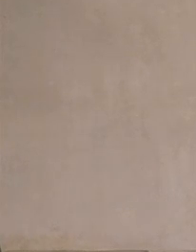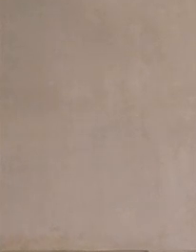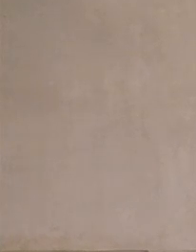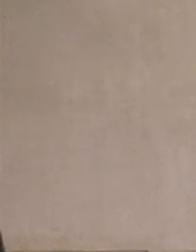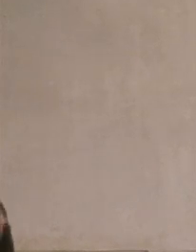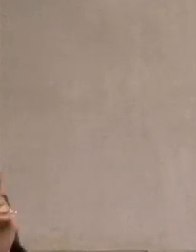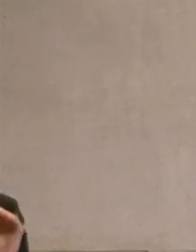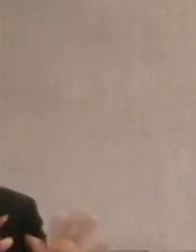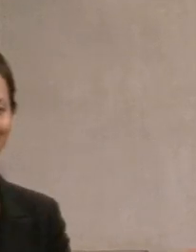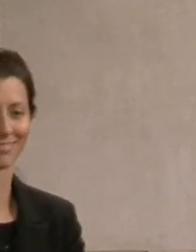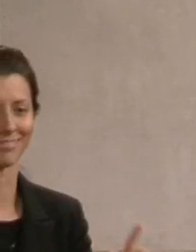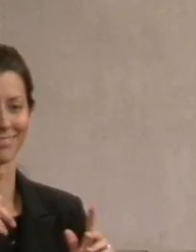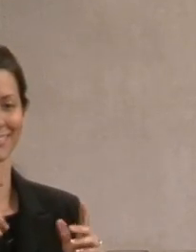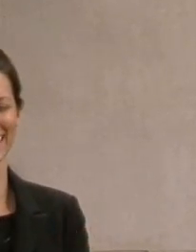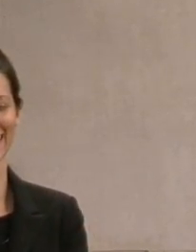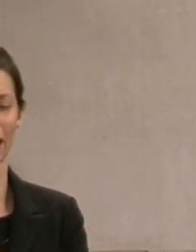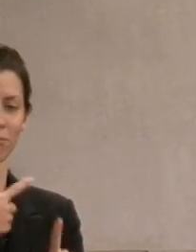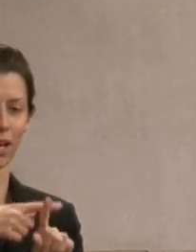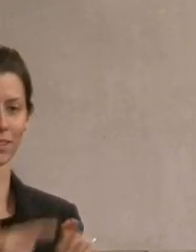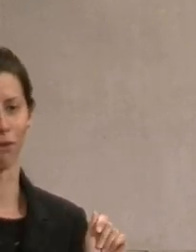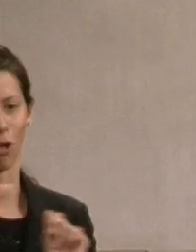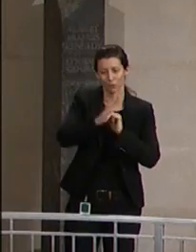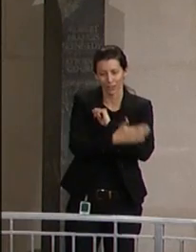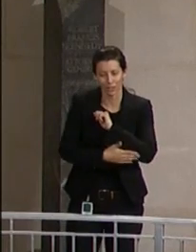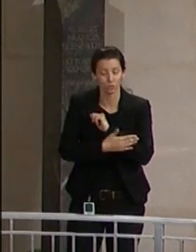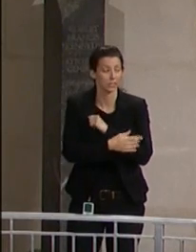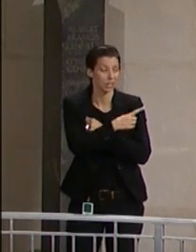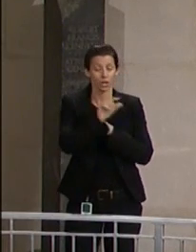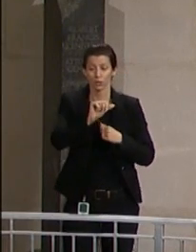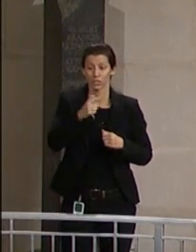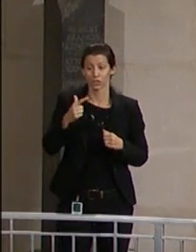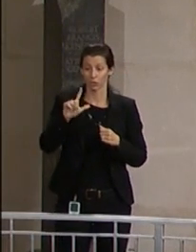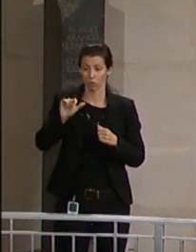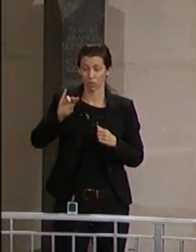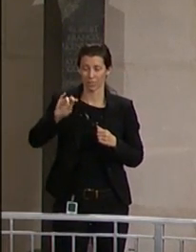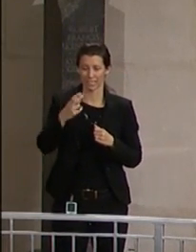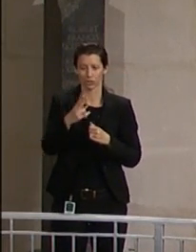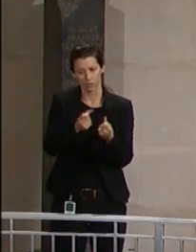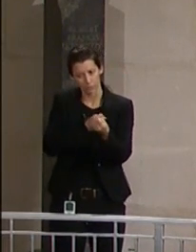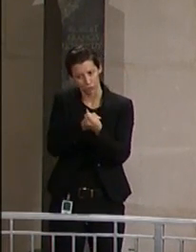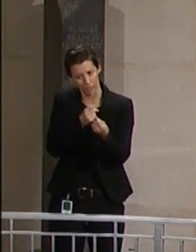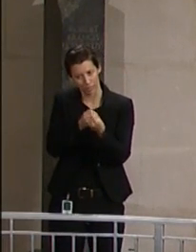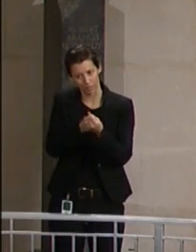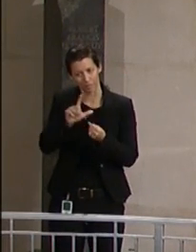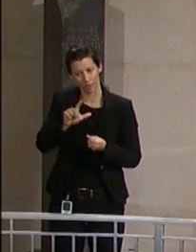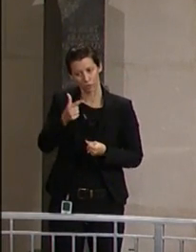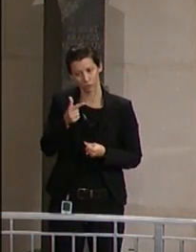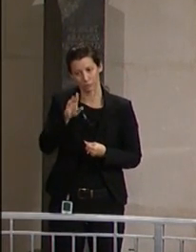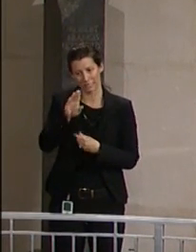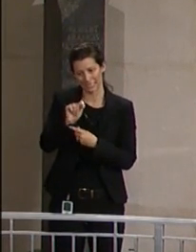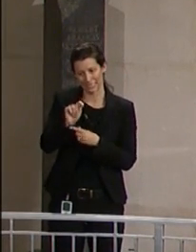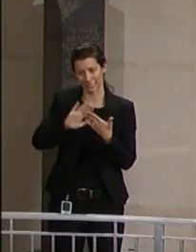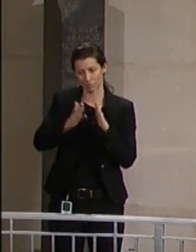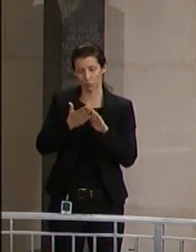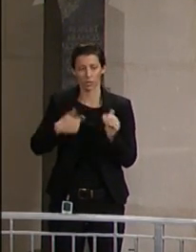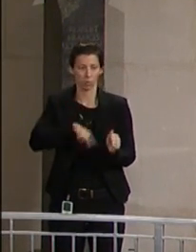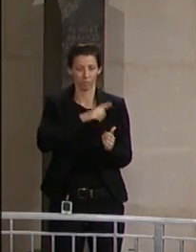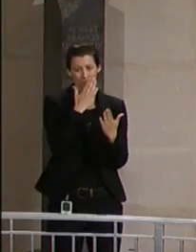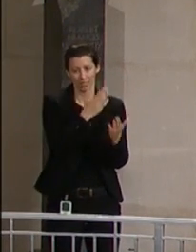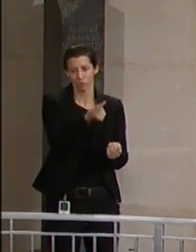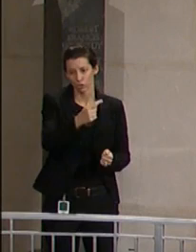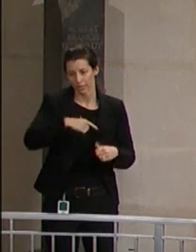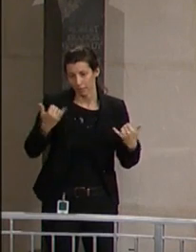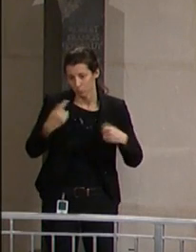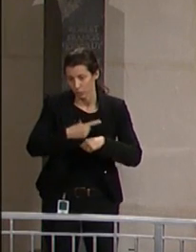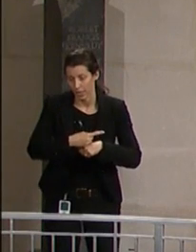country. Attorney General Lynch has been a true champion for the LGBT community, and we are grateful to have her here today.